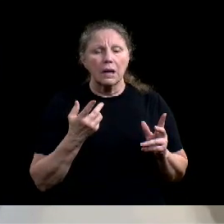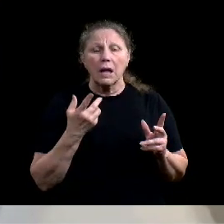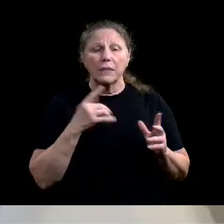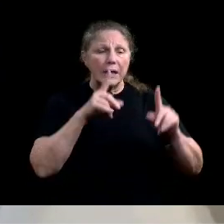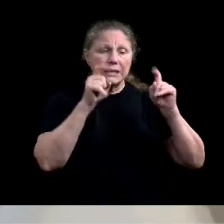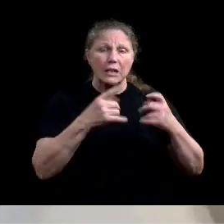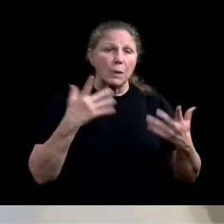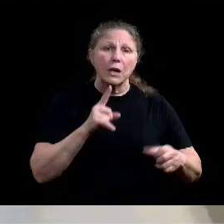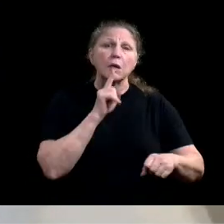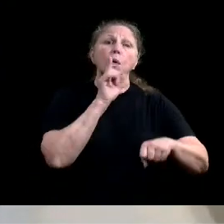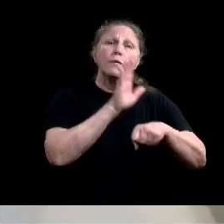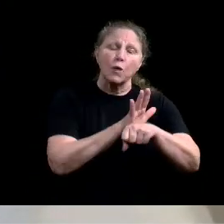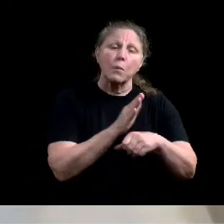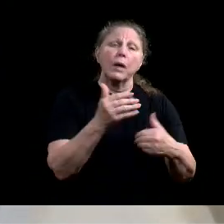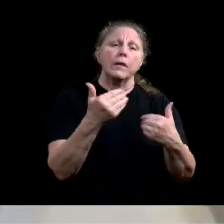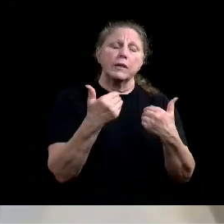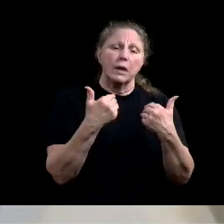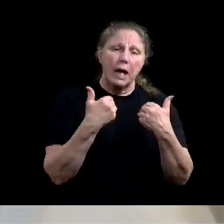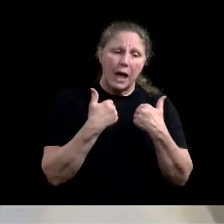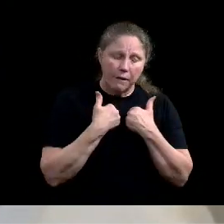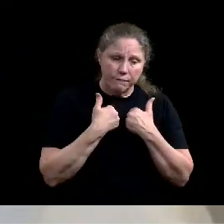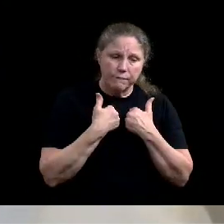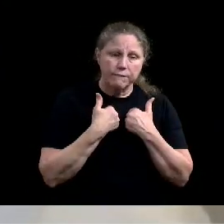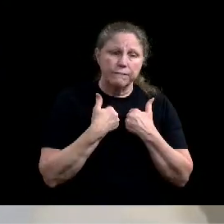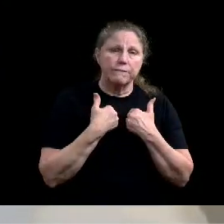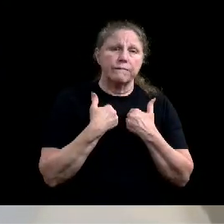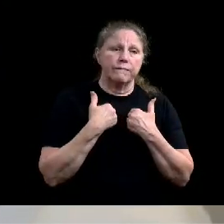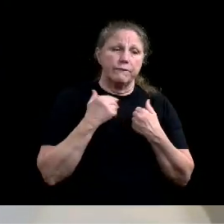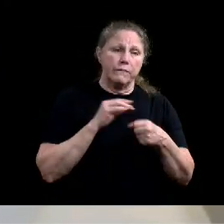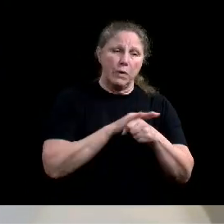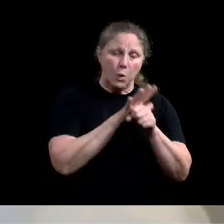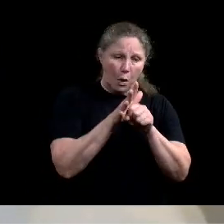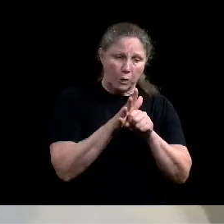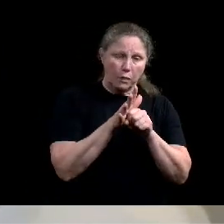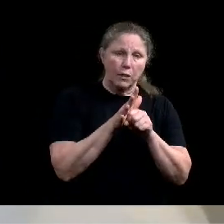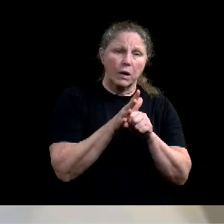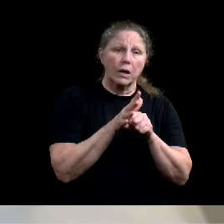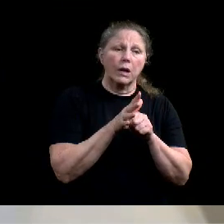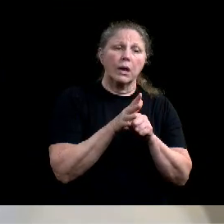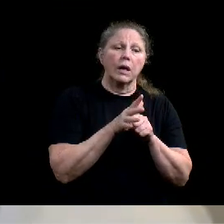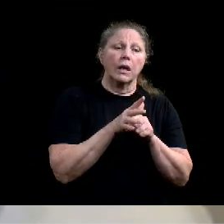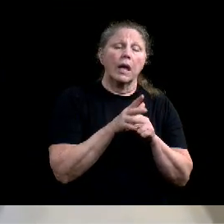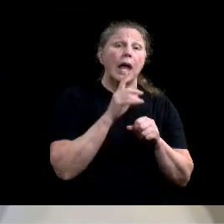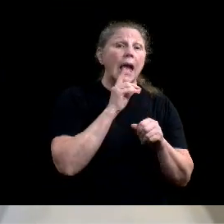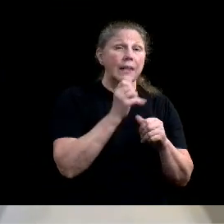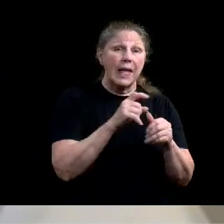coronavirus, and it appears positive after 5 to 7 days. It's a blood test.